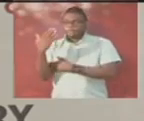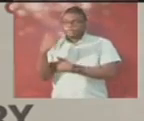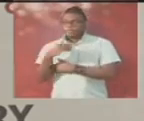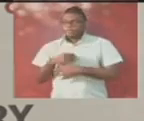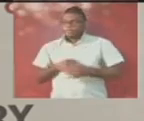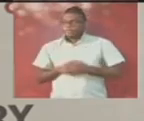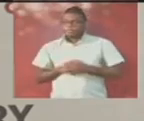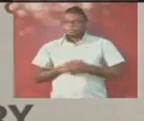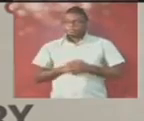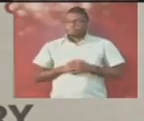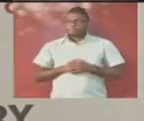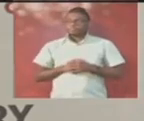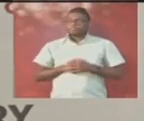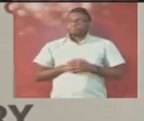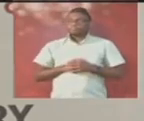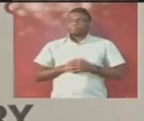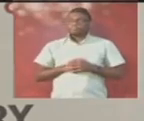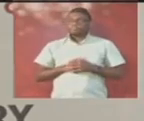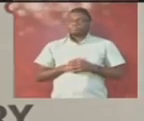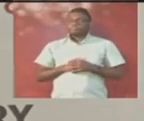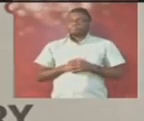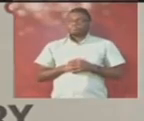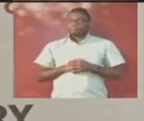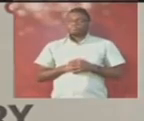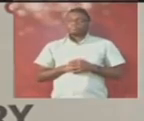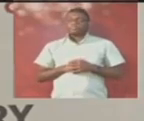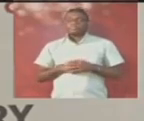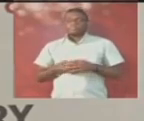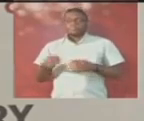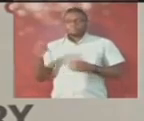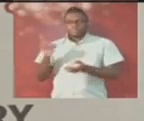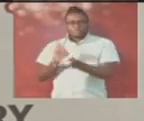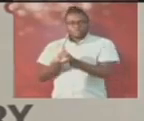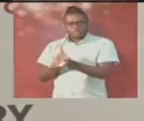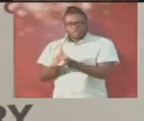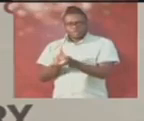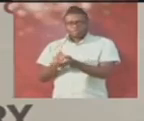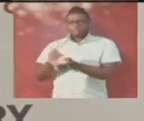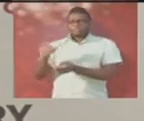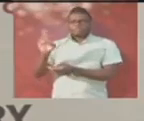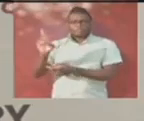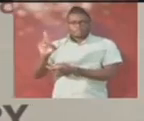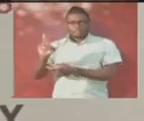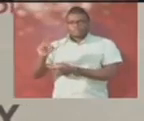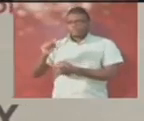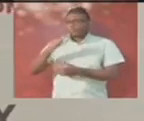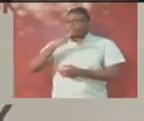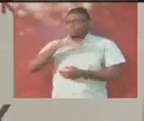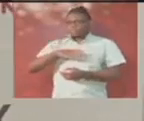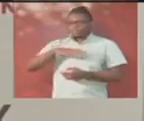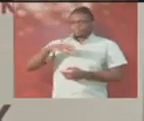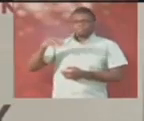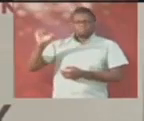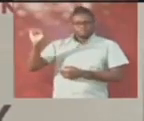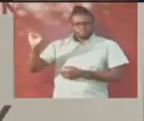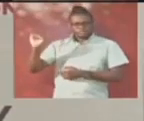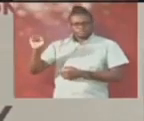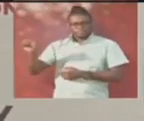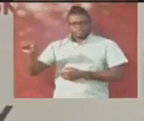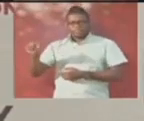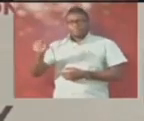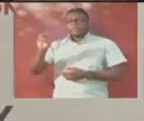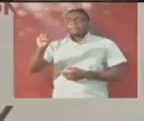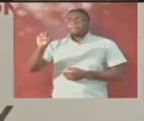Thank you, Mr. Alexander. Good morning to my colleague, Dr. Richards, and to my colleague, Mr. Singh. Good morning to members of the media and members